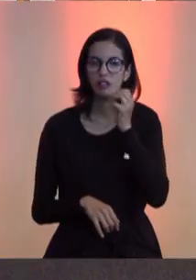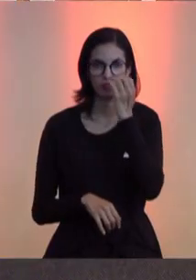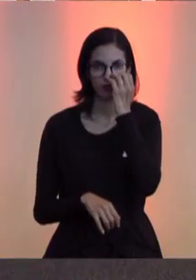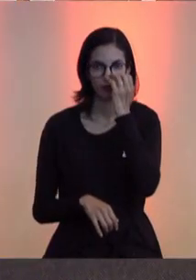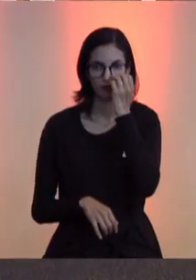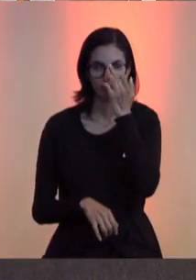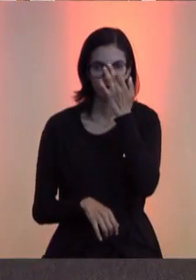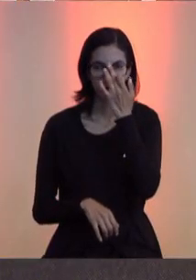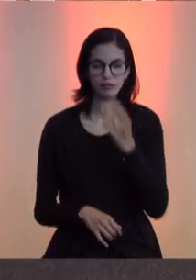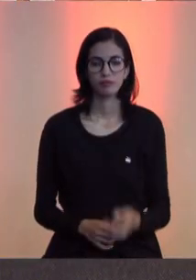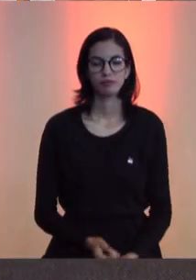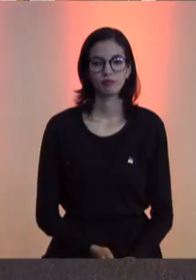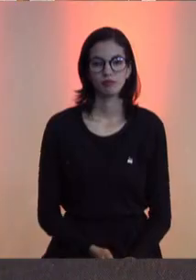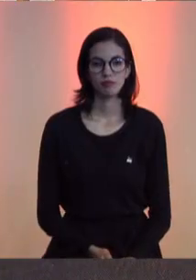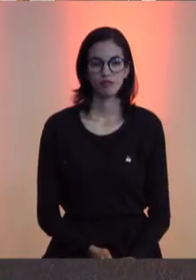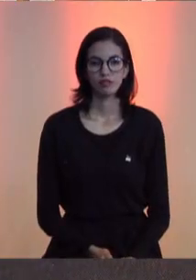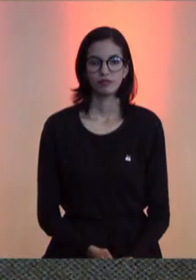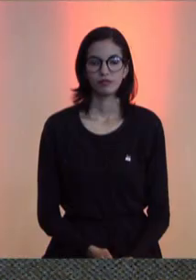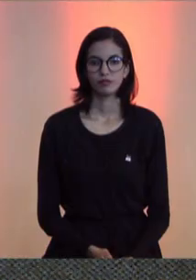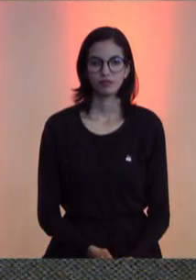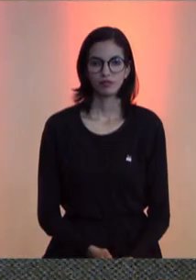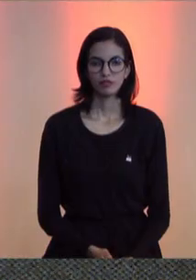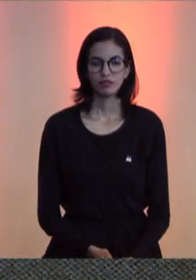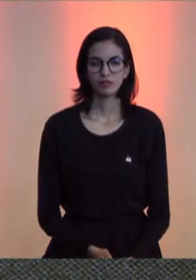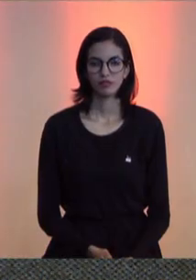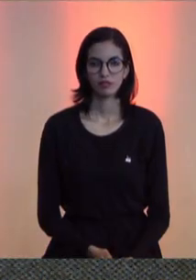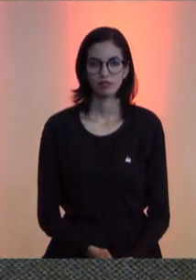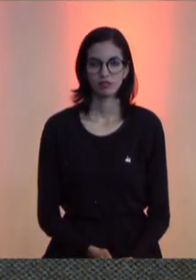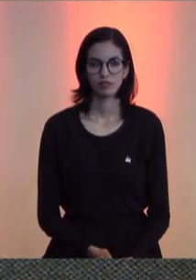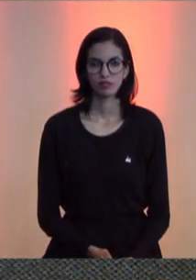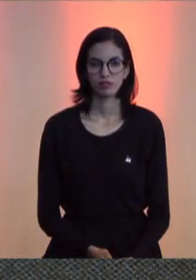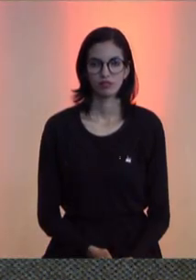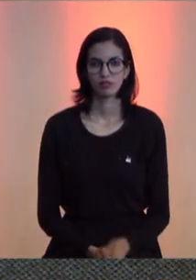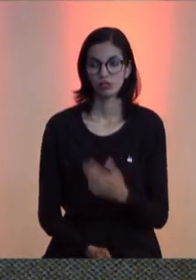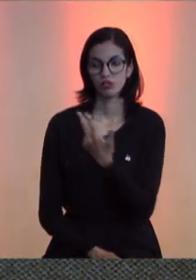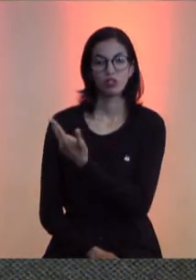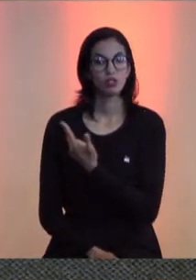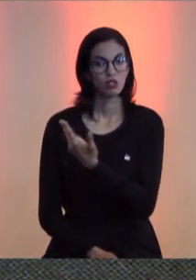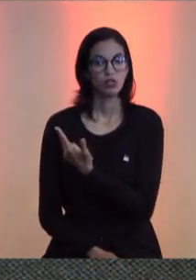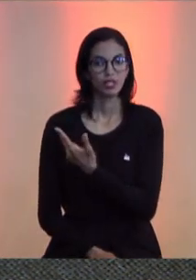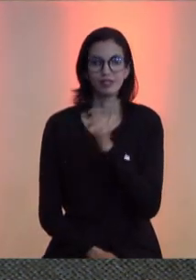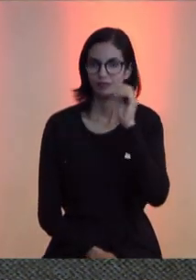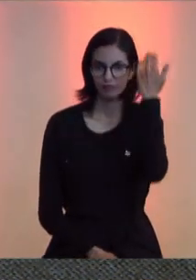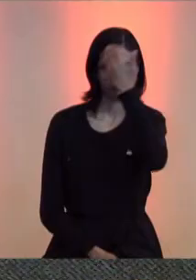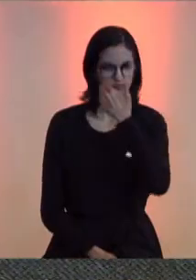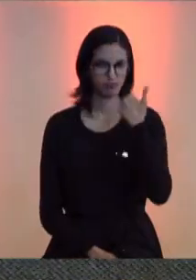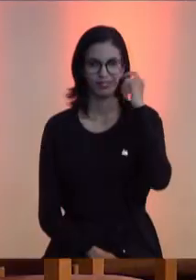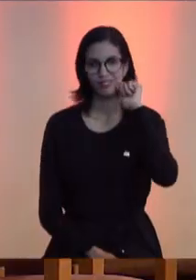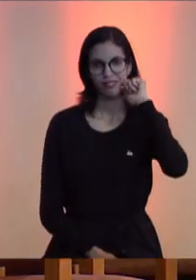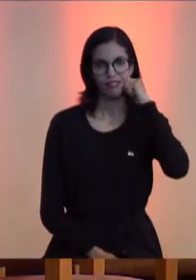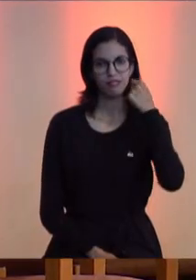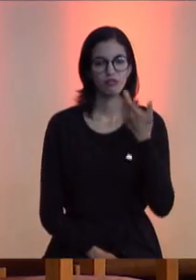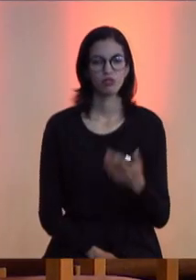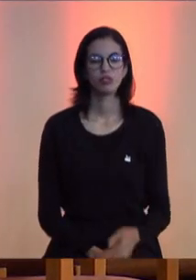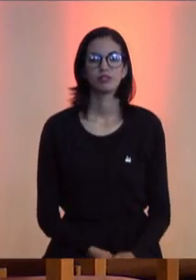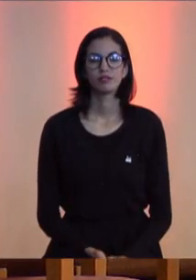los miró. I'm told they were so beautiful, so handsome. Se nos dice que eran tan atractivos, buenos mozos. When you love